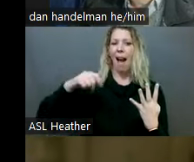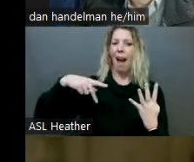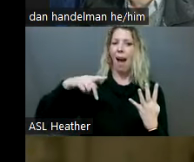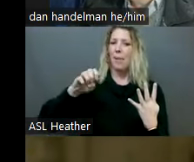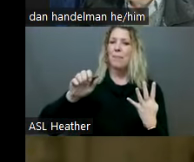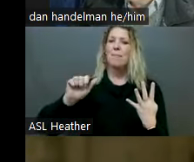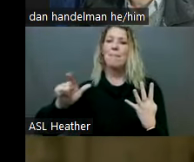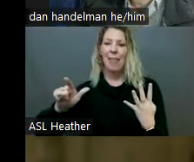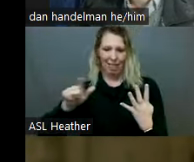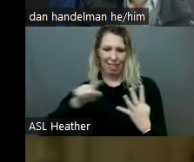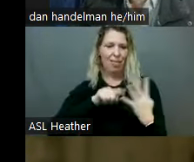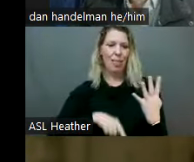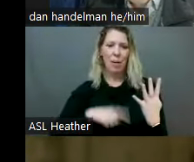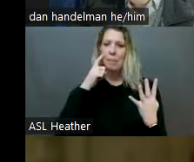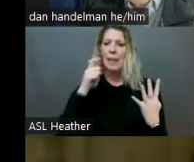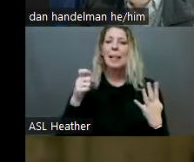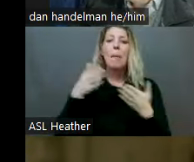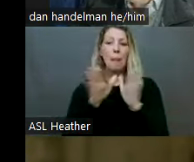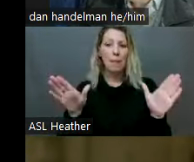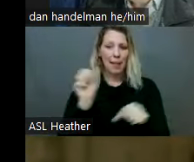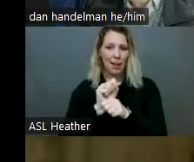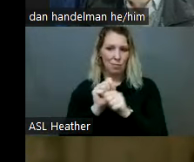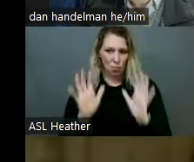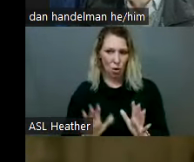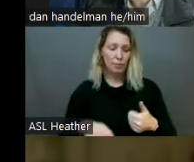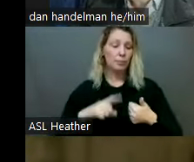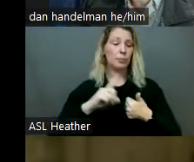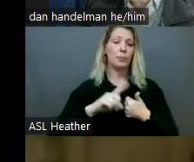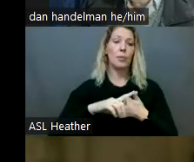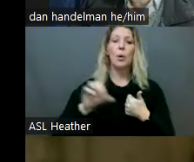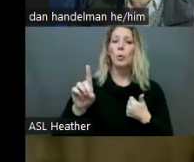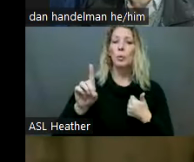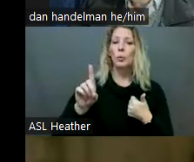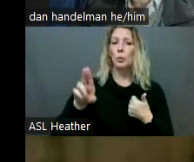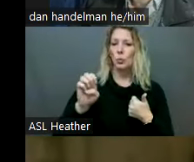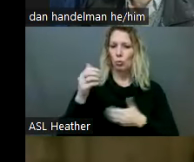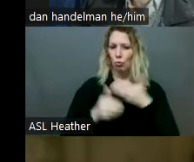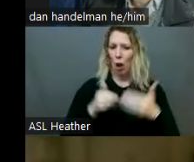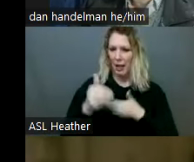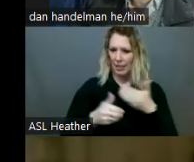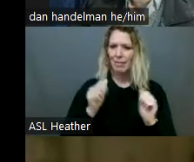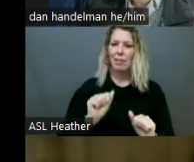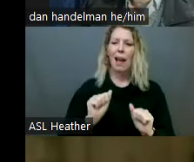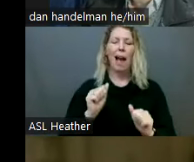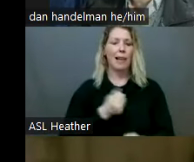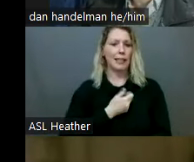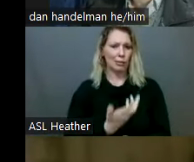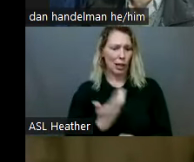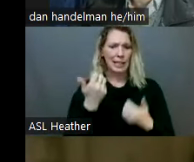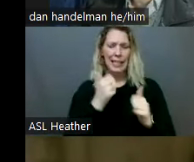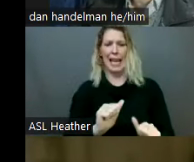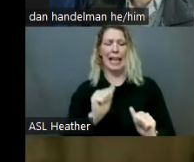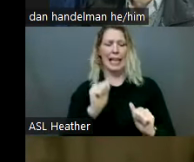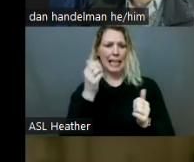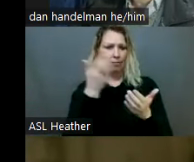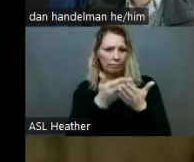are enshrined in law. One option is a due process or louder mill hearing where they can express to the board any mitigating factors they